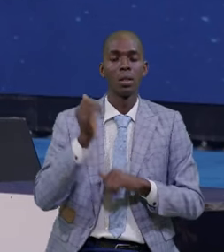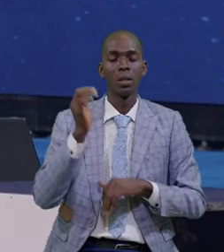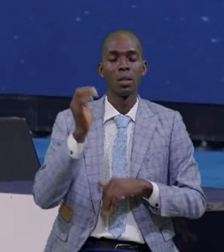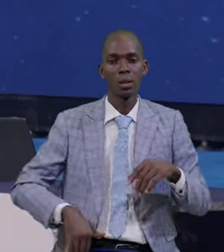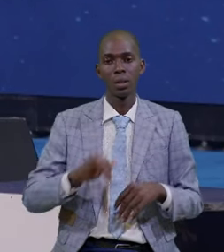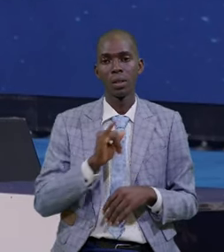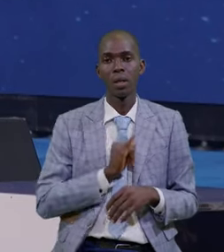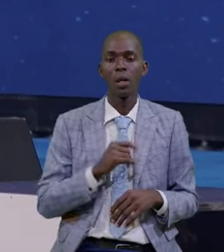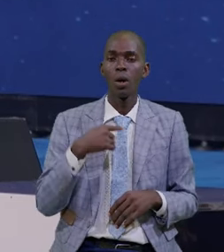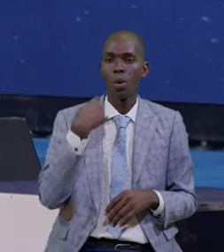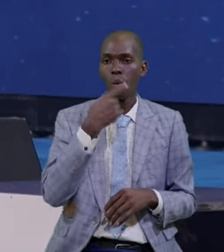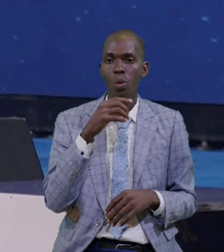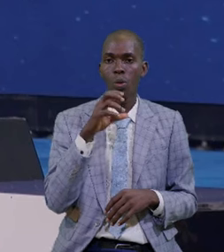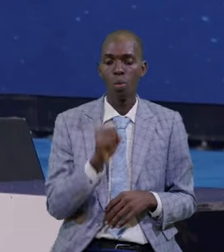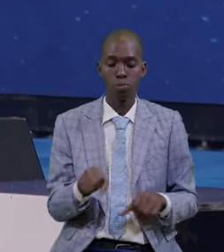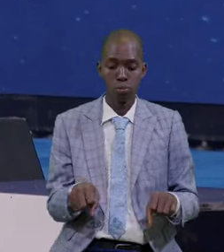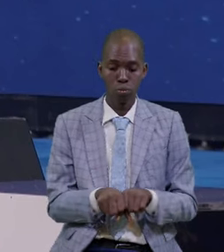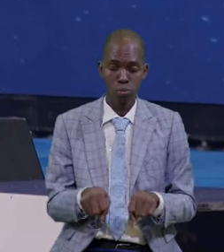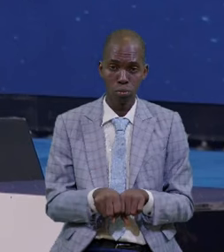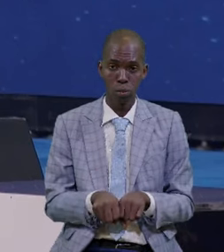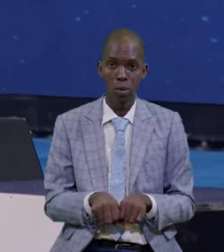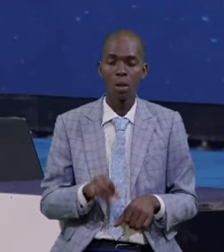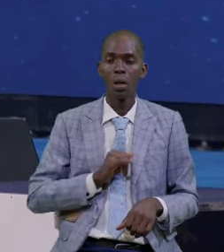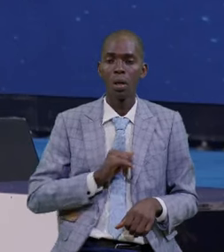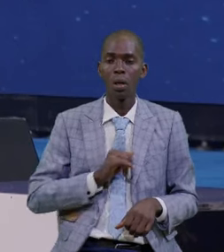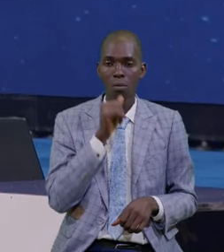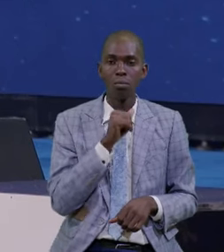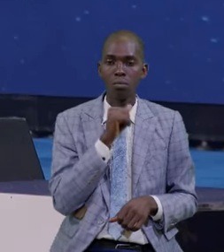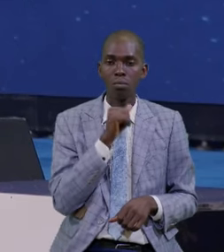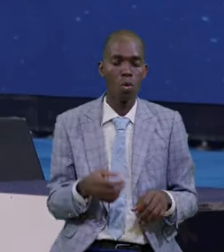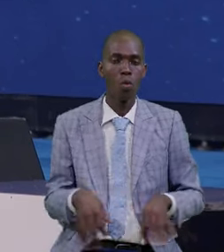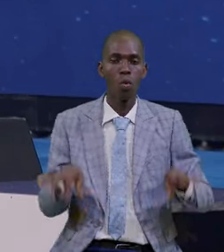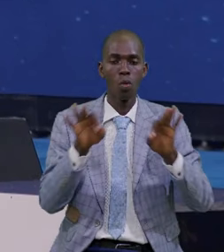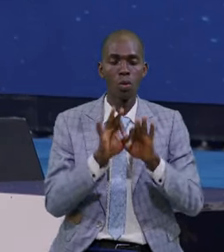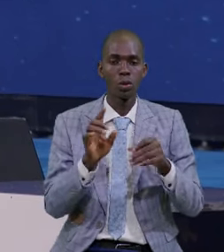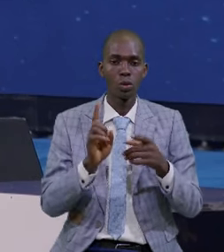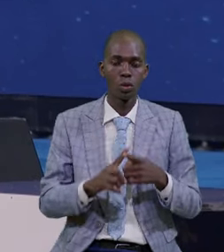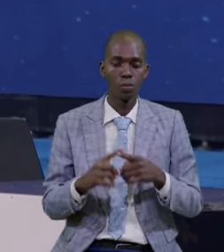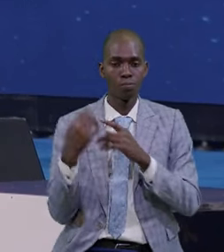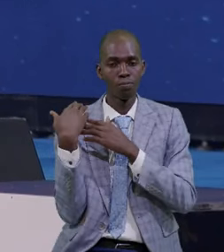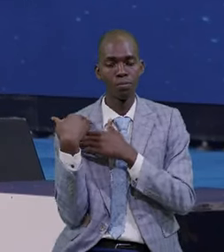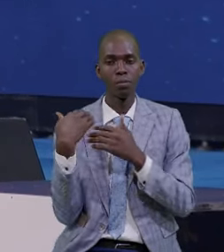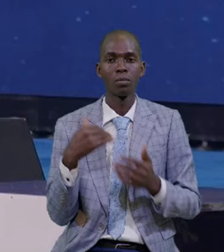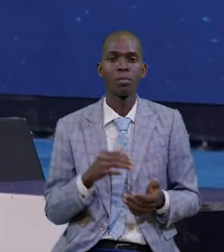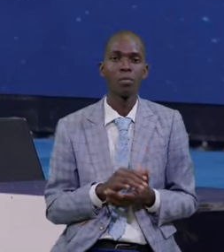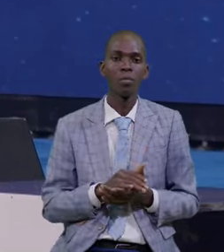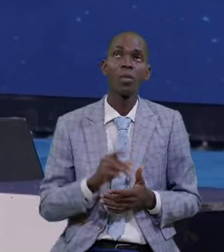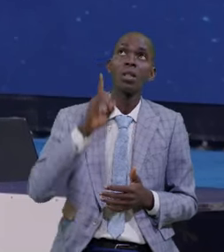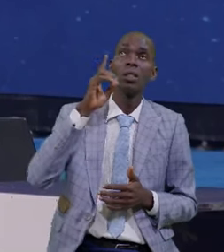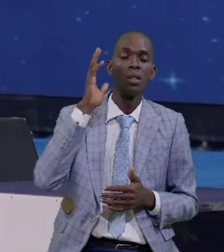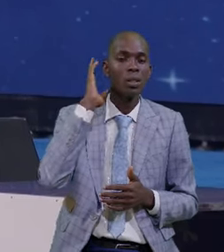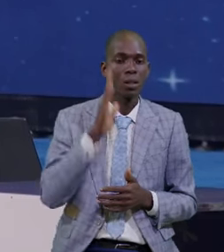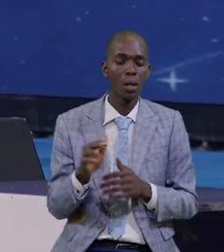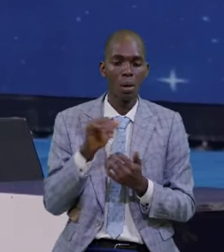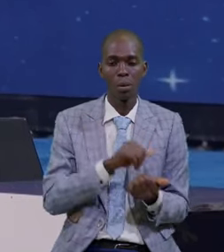whose shoes I am not worthy to bear. He shall baptize